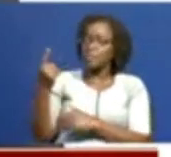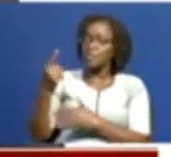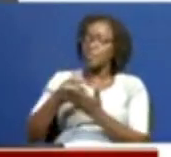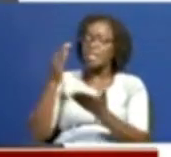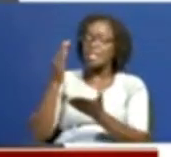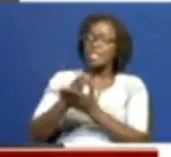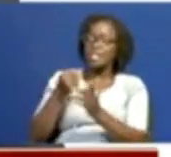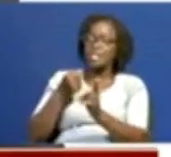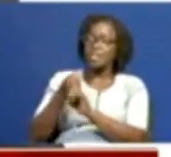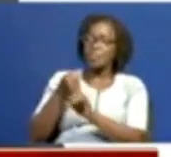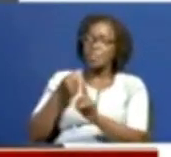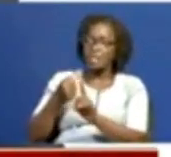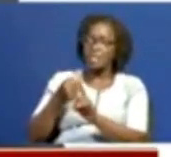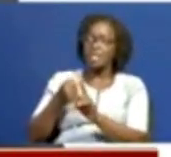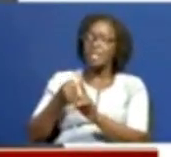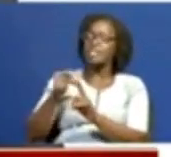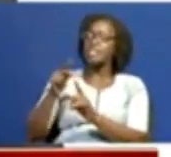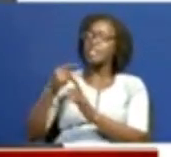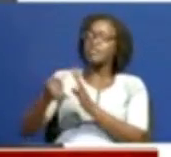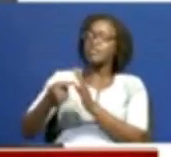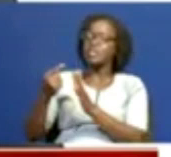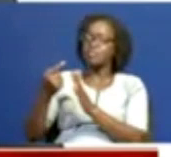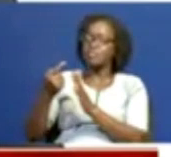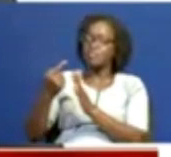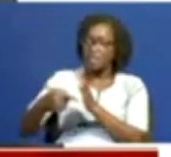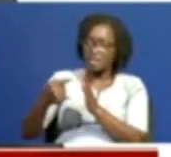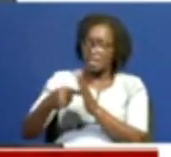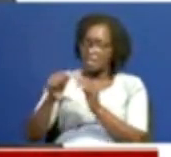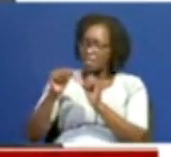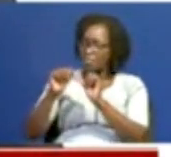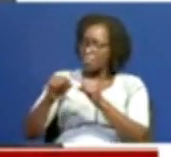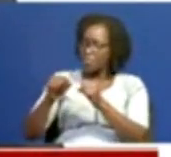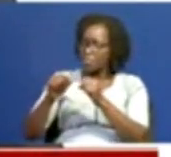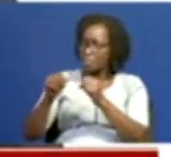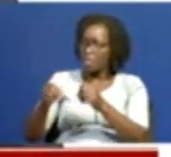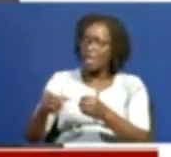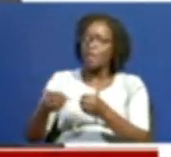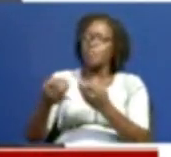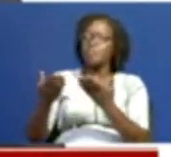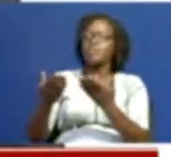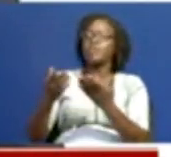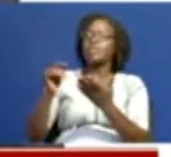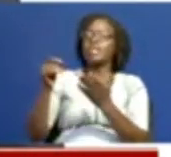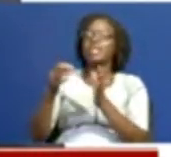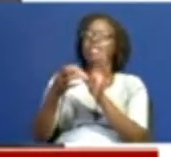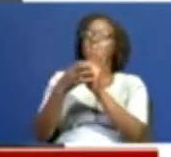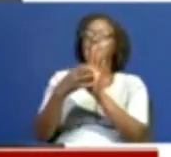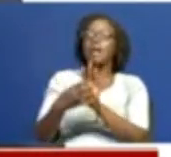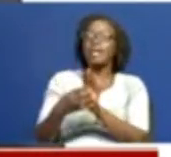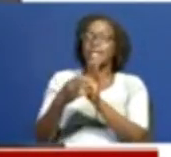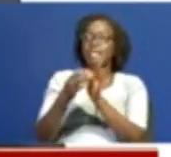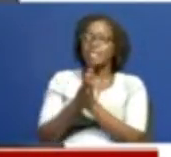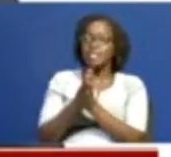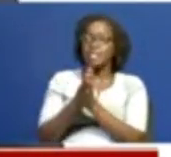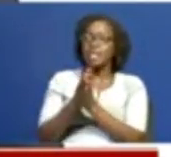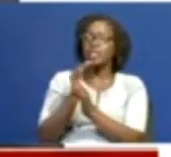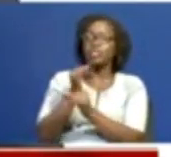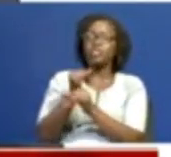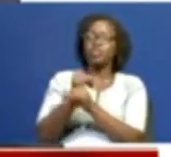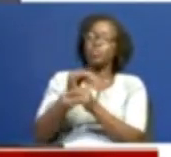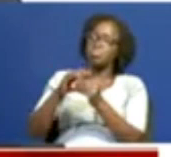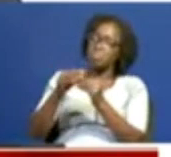exact impact the film industry is likely to put on the Kenyan market, given in terms of job